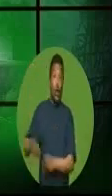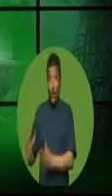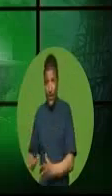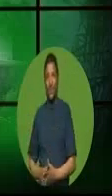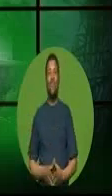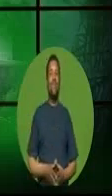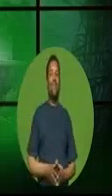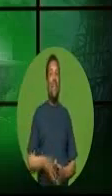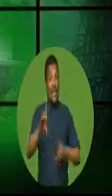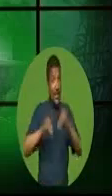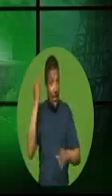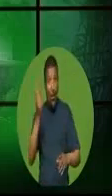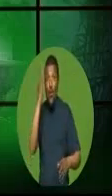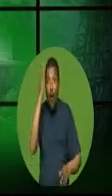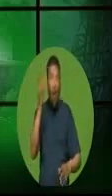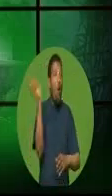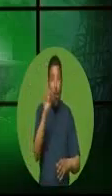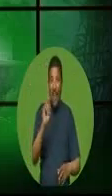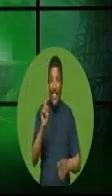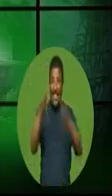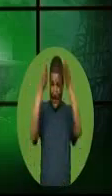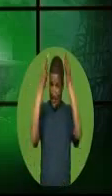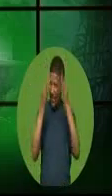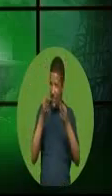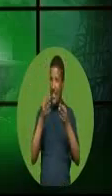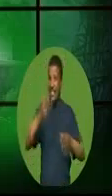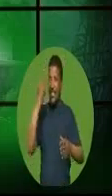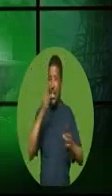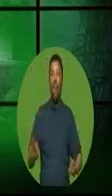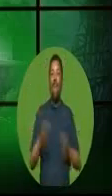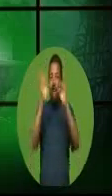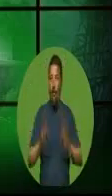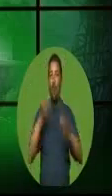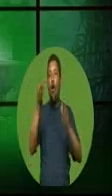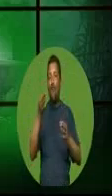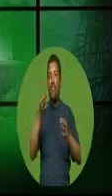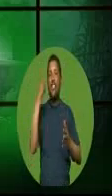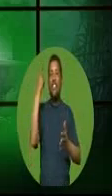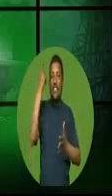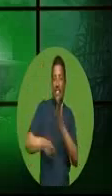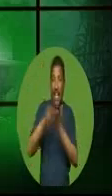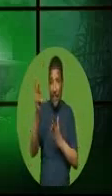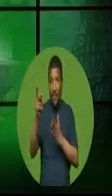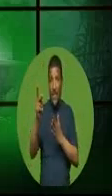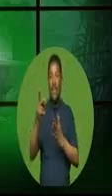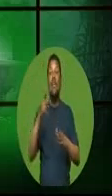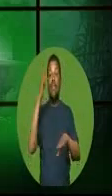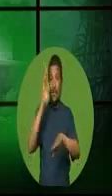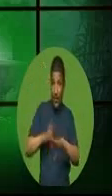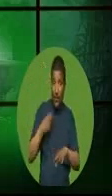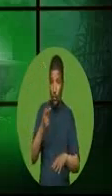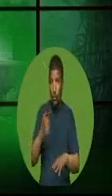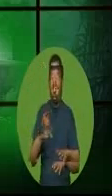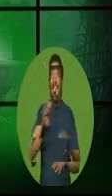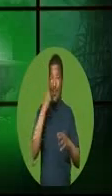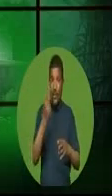Students, did you know what specifically the 3 forms of tariffs refer to? Let's see each